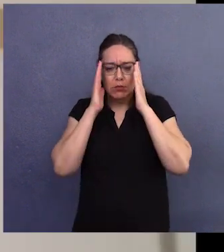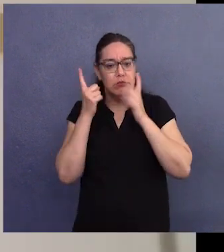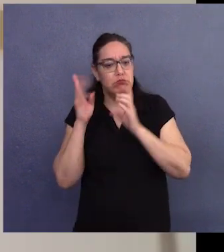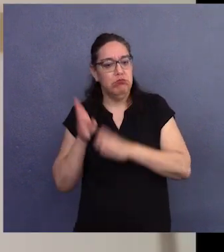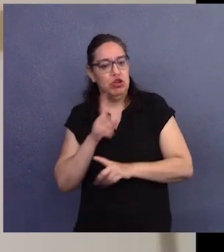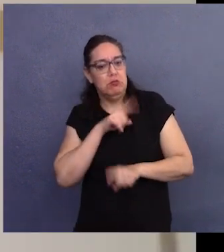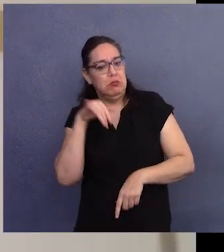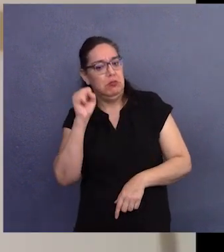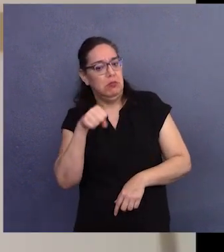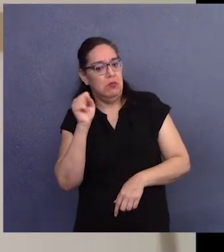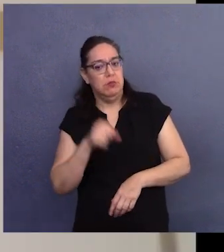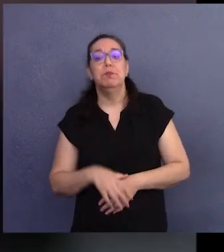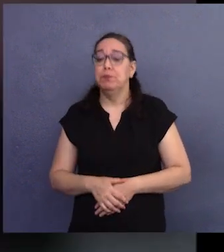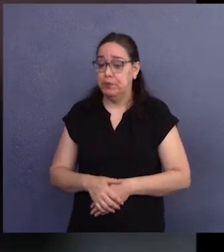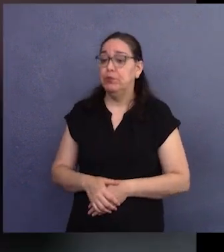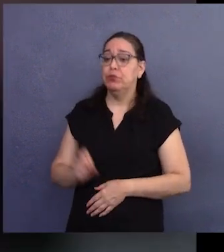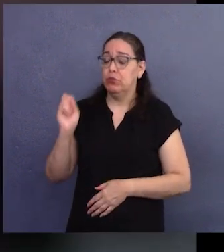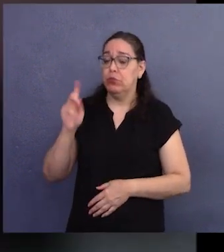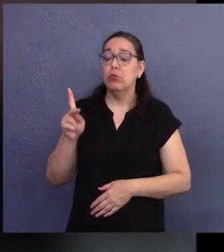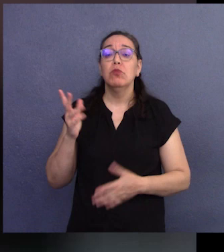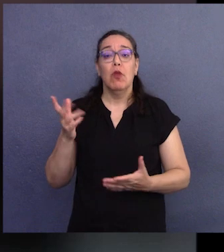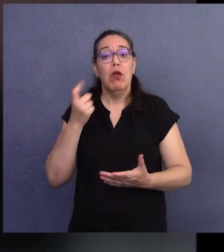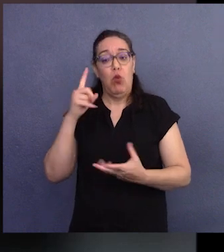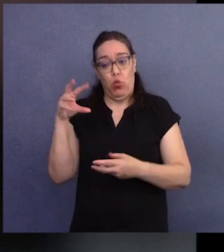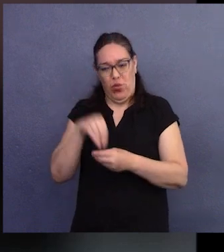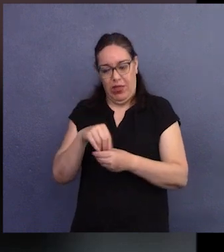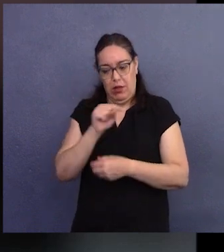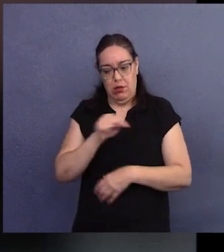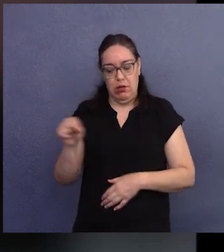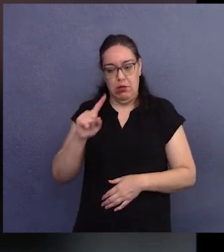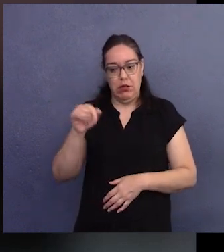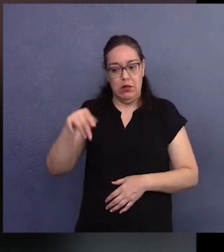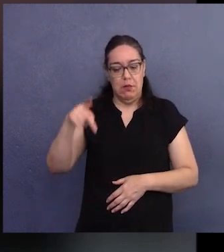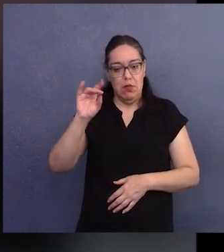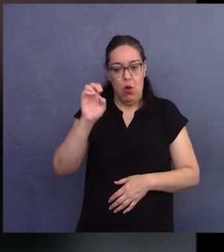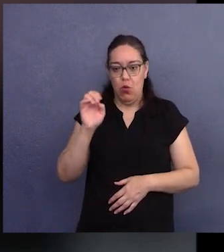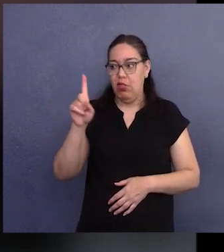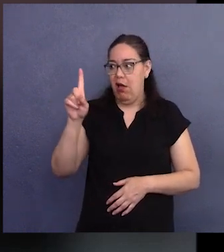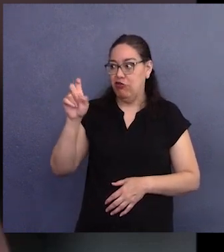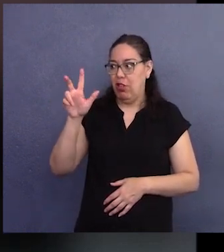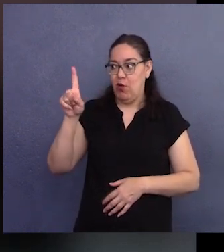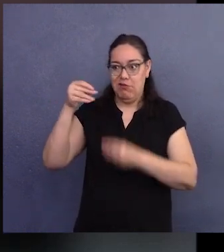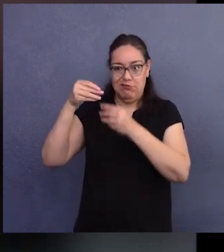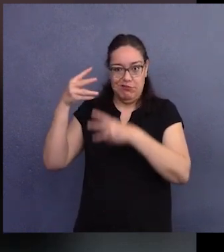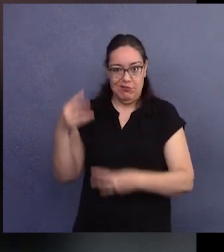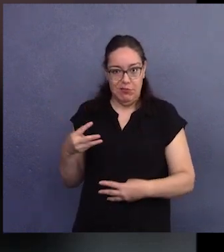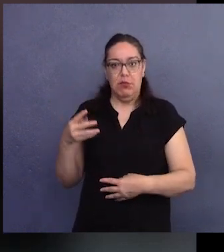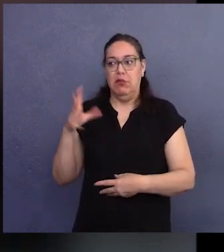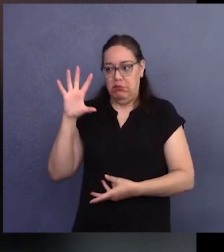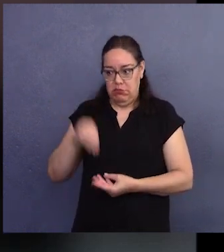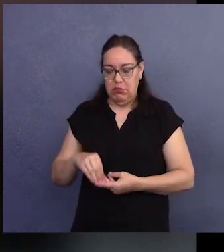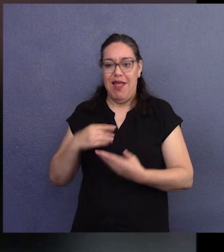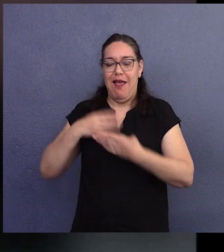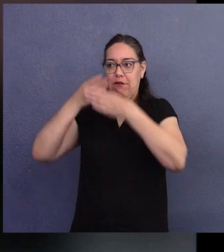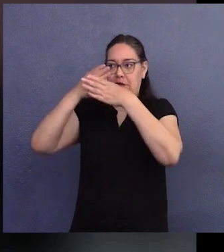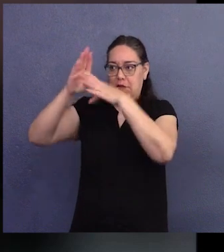Yes. Okay, so within those zip codes, within the 131 zip codes, there's a